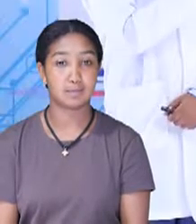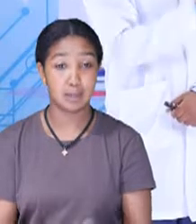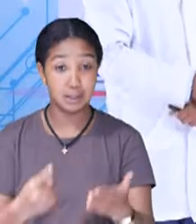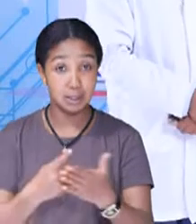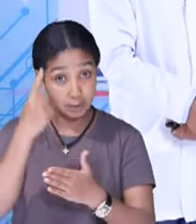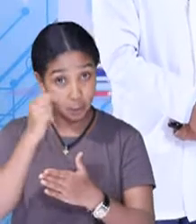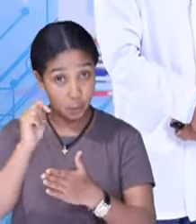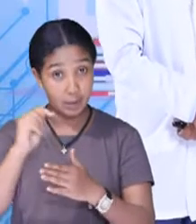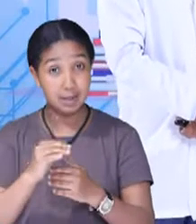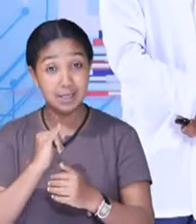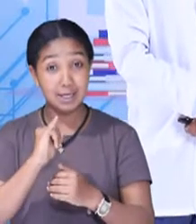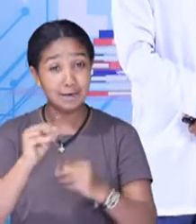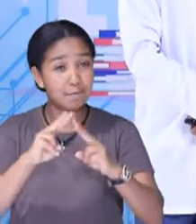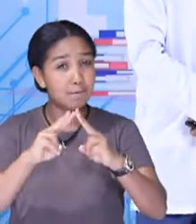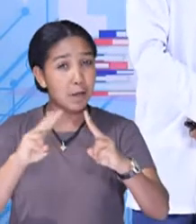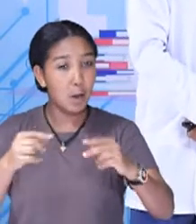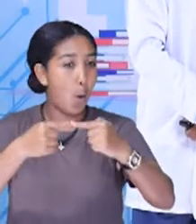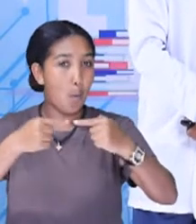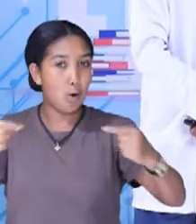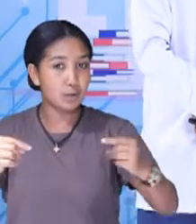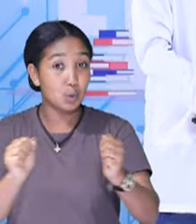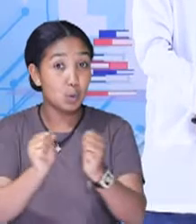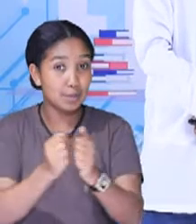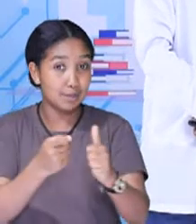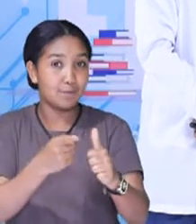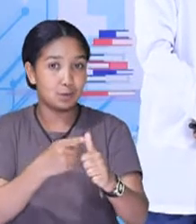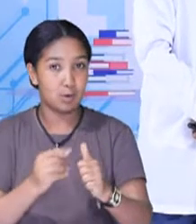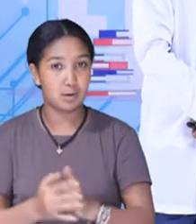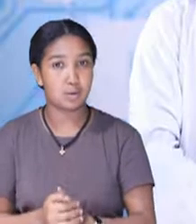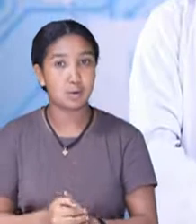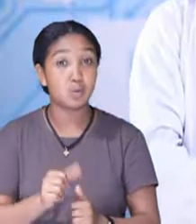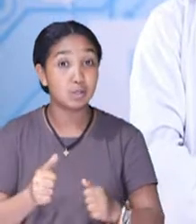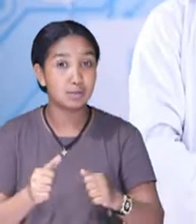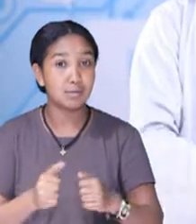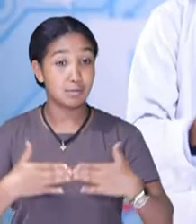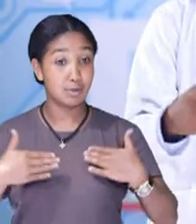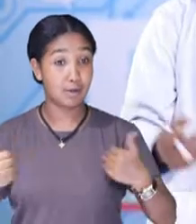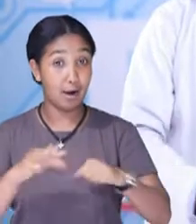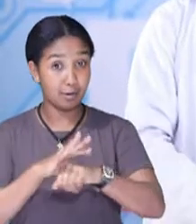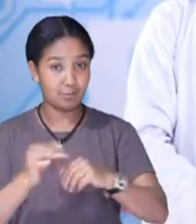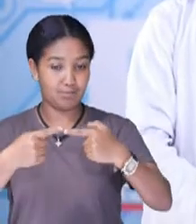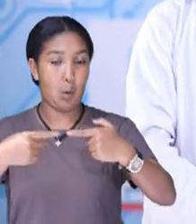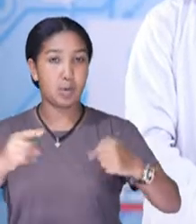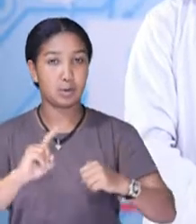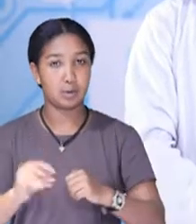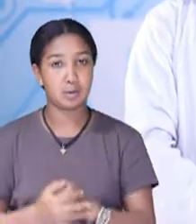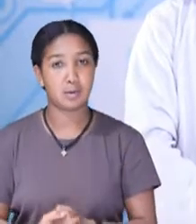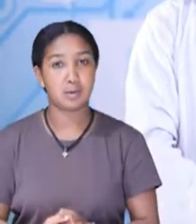This theory is very opposite with the previous one, which is the young Earth creationism